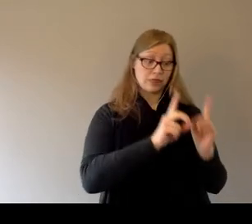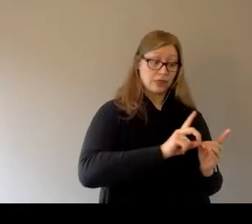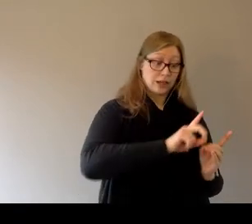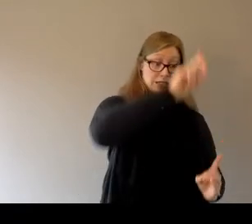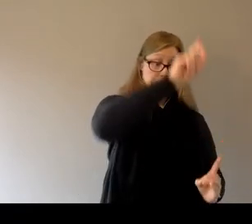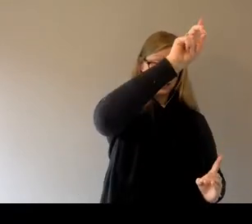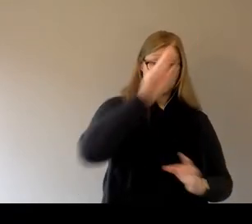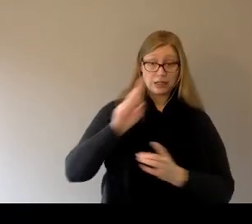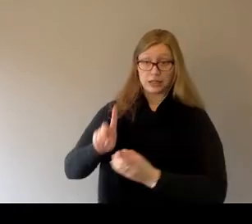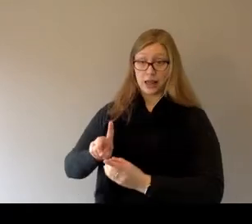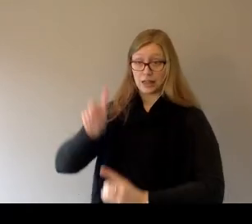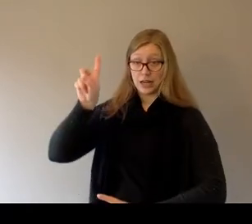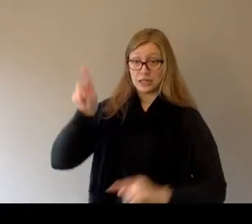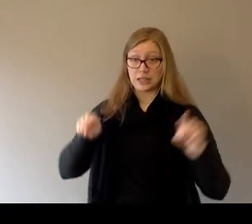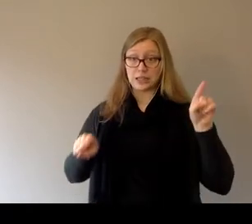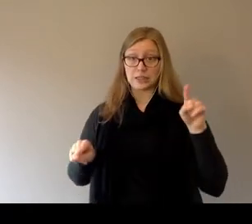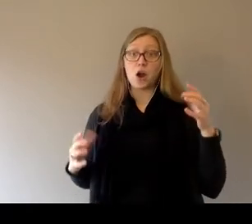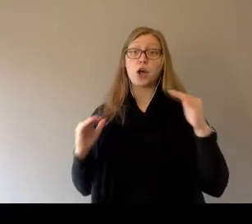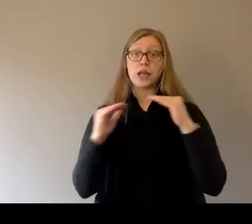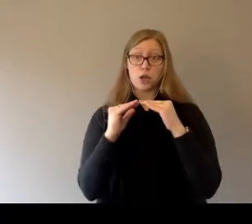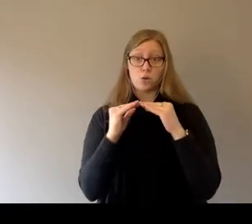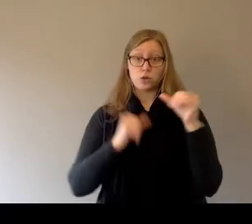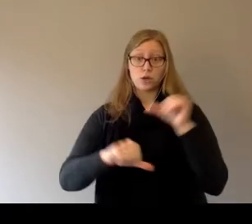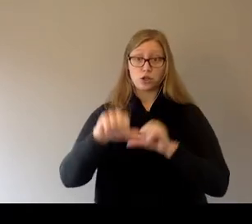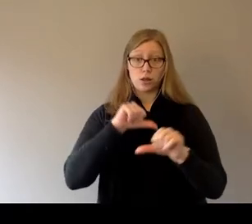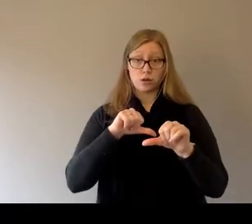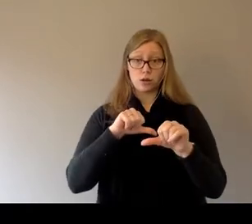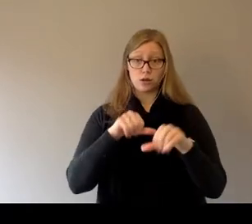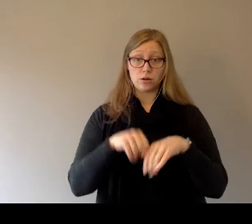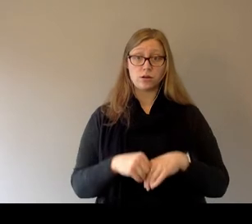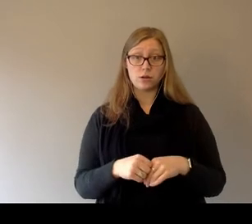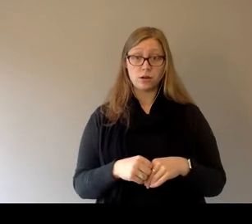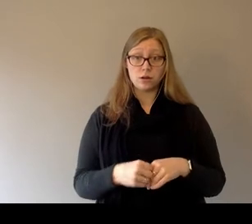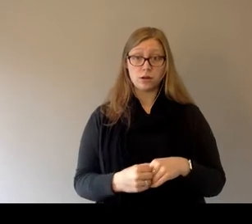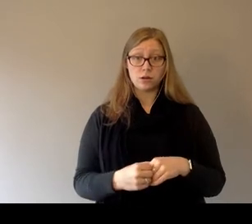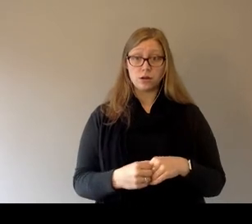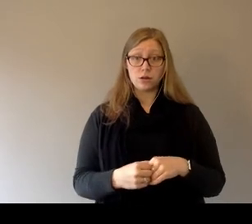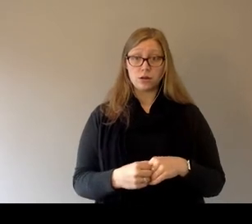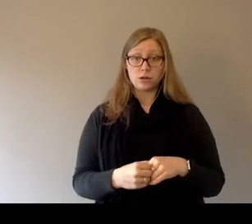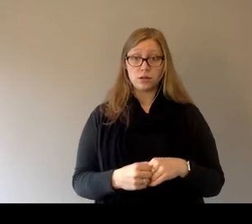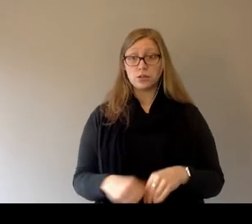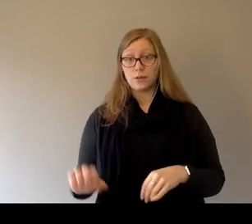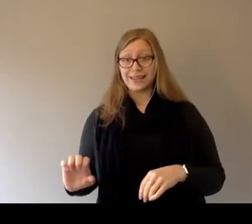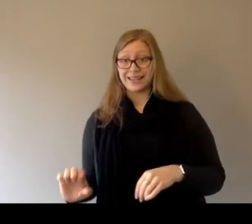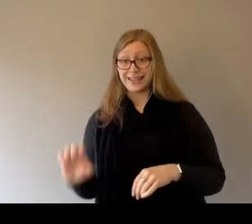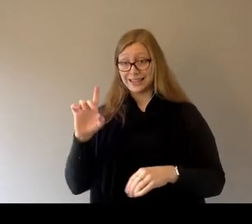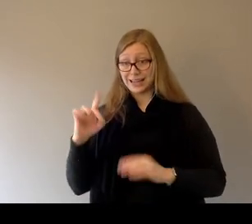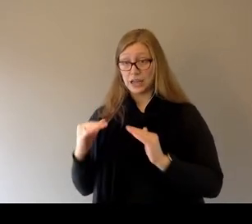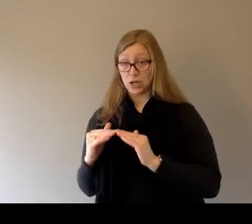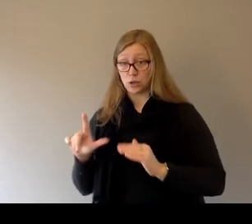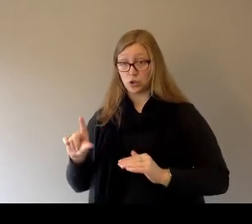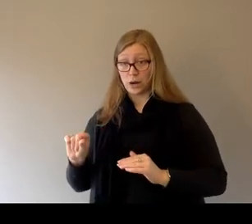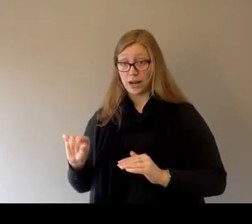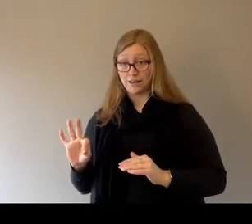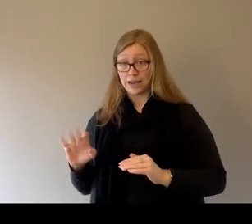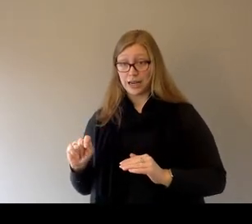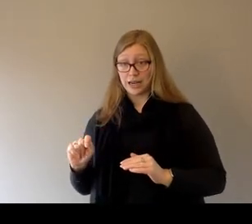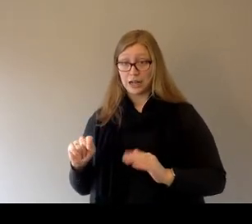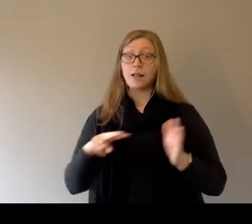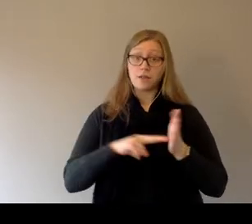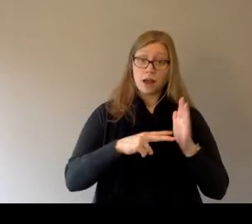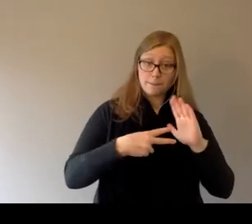ED, and AB is equal to, or actually ED is equal to 20 feet.